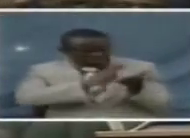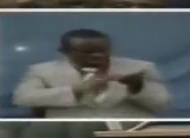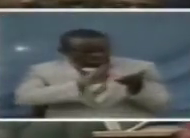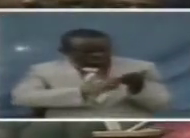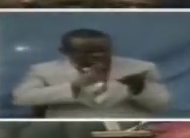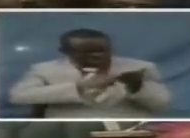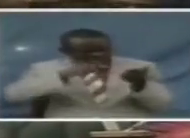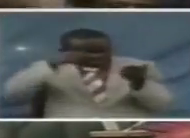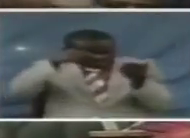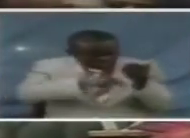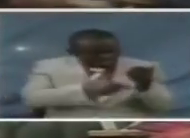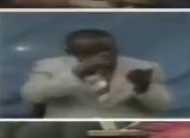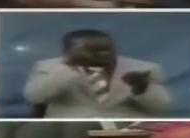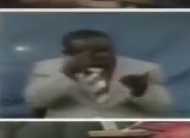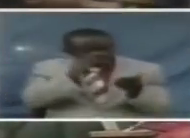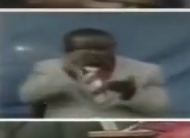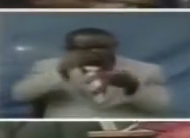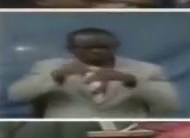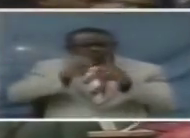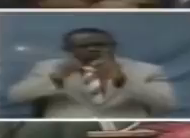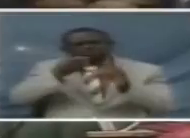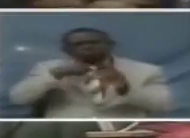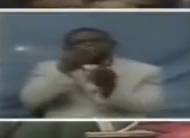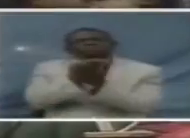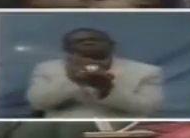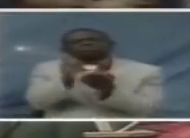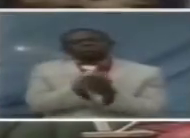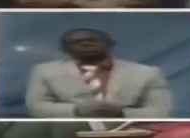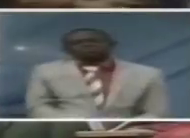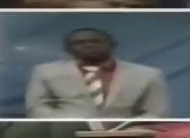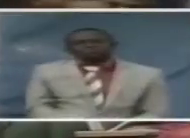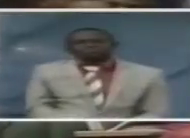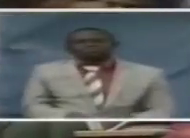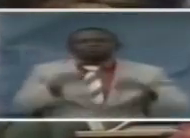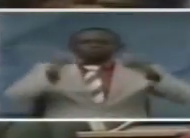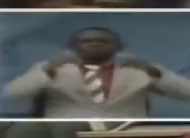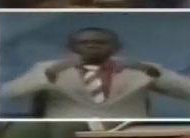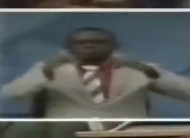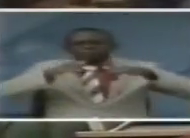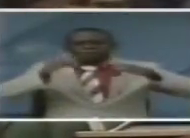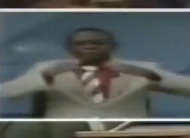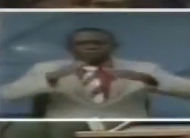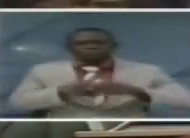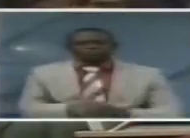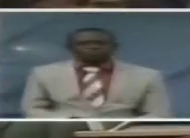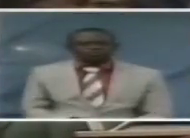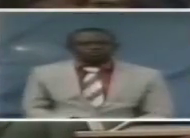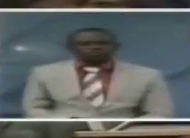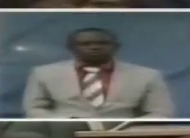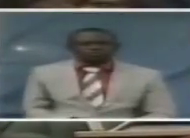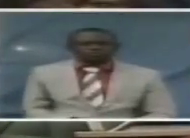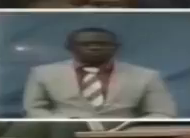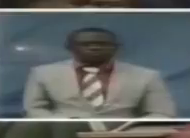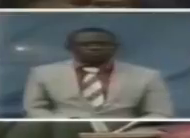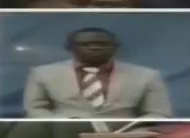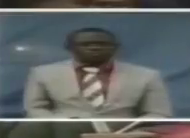time to honorable members of this August House to study the budget speech efficiently.